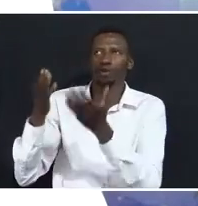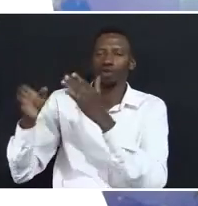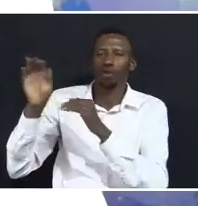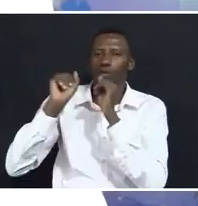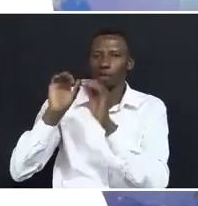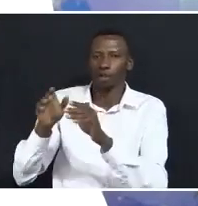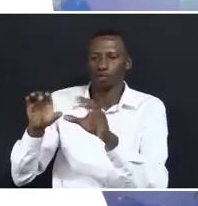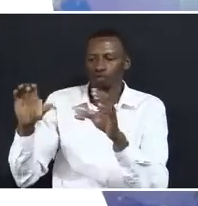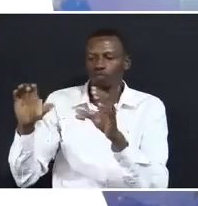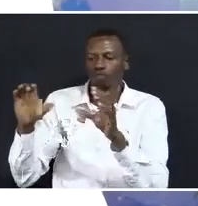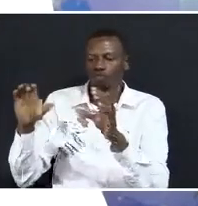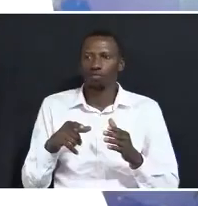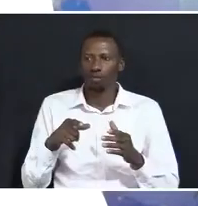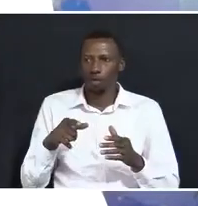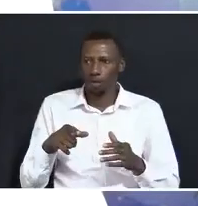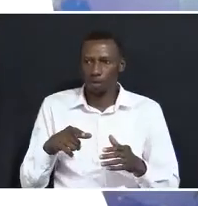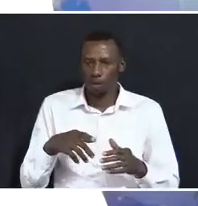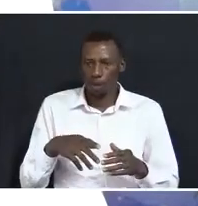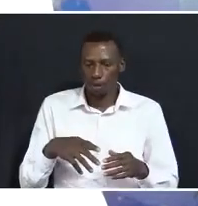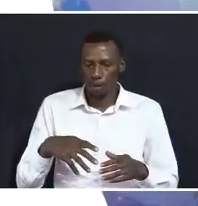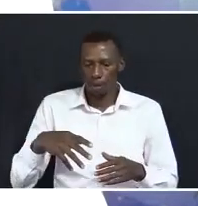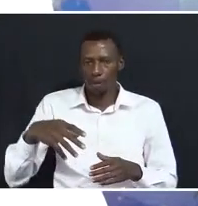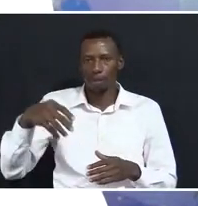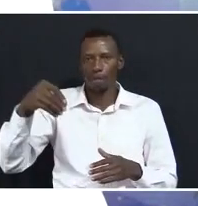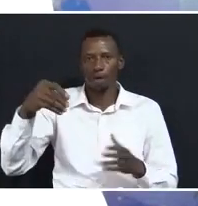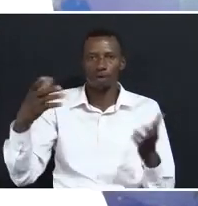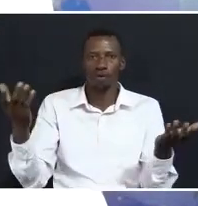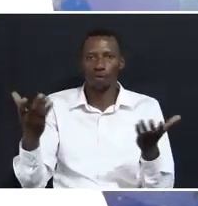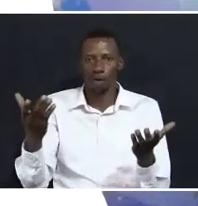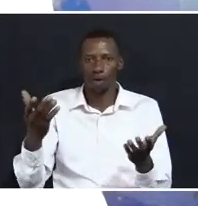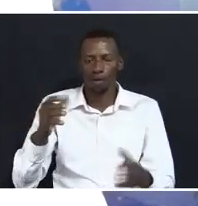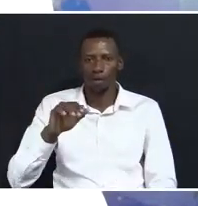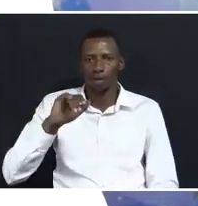Friends, it is to Jerusalem.